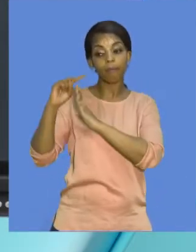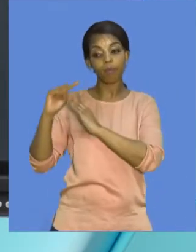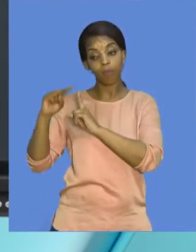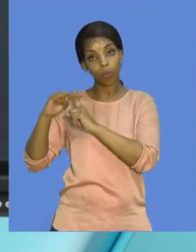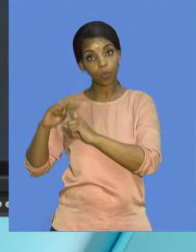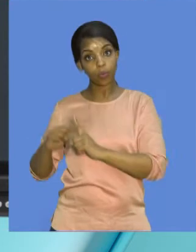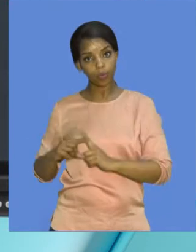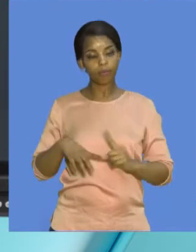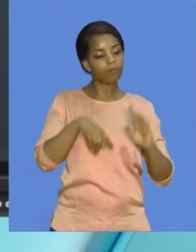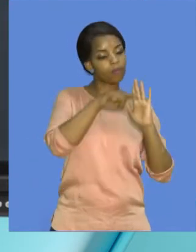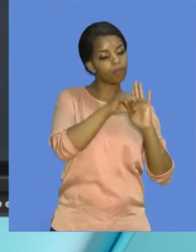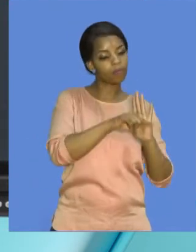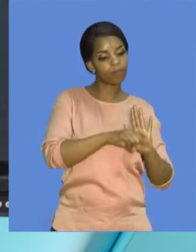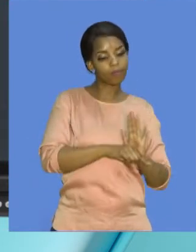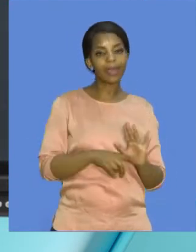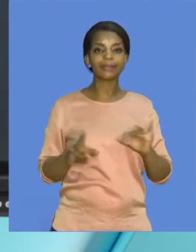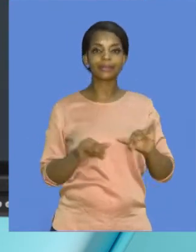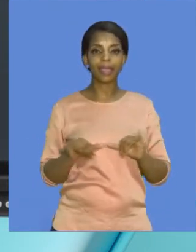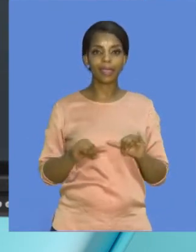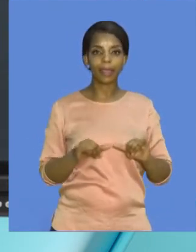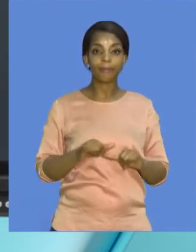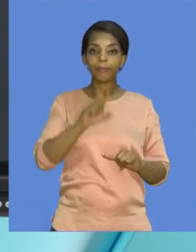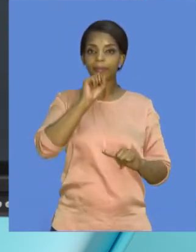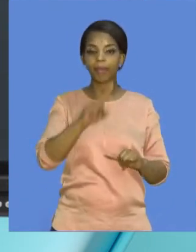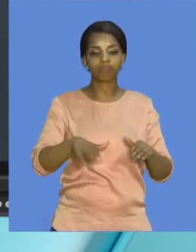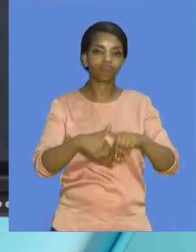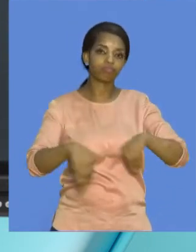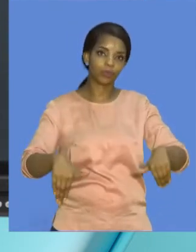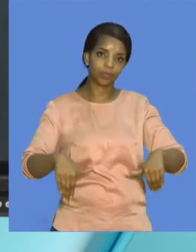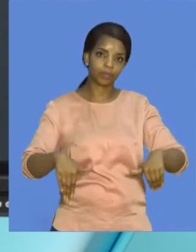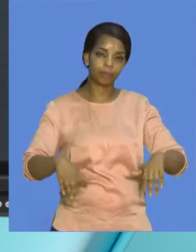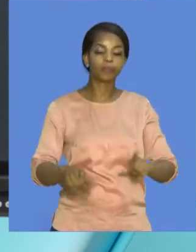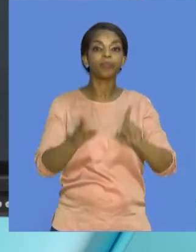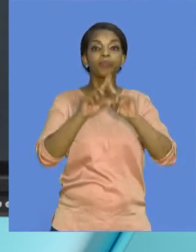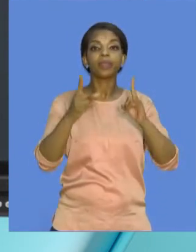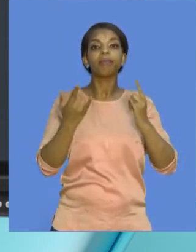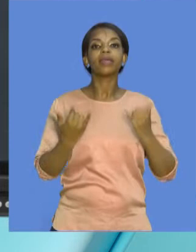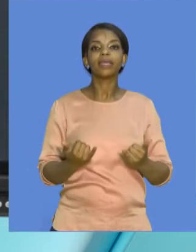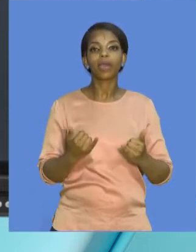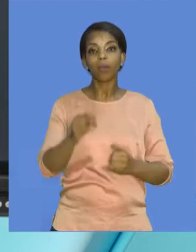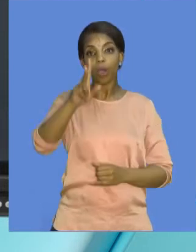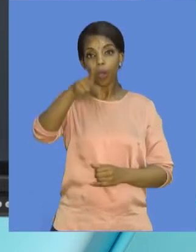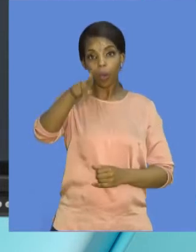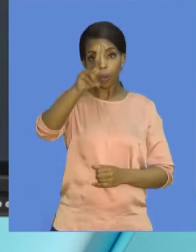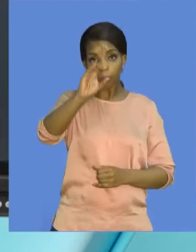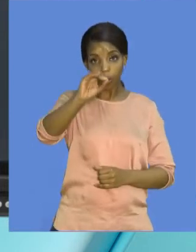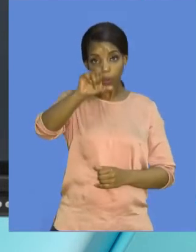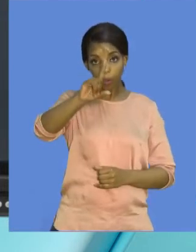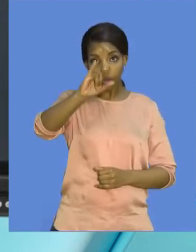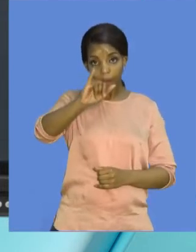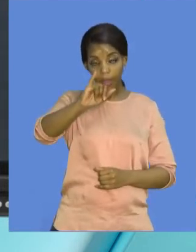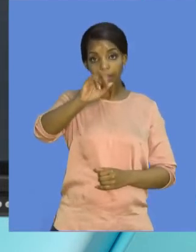the same. Hence, it is neutral. But polarization has to do with, having two ends of the same